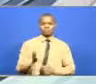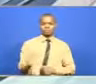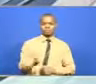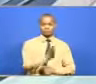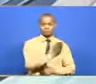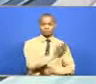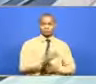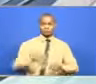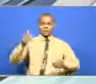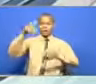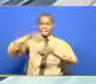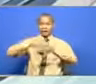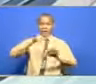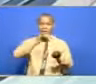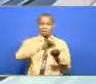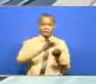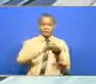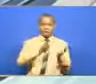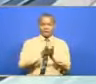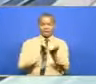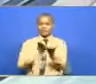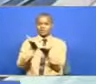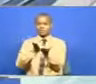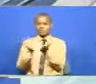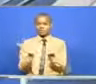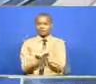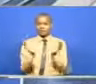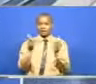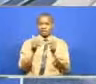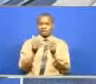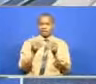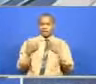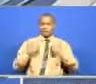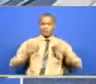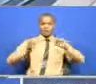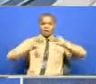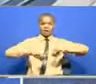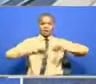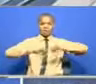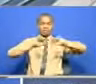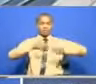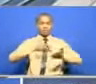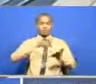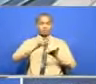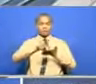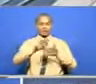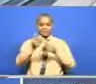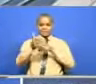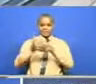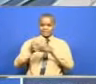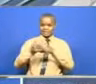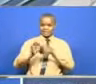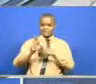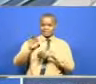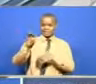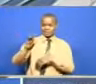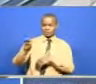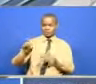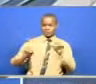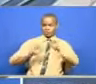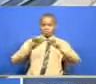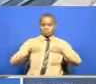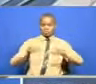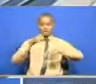Multinational investment bank and financial services company Goldman Sachs has agreed to pay nearly $3 billion to end a probe of its role in